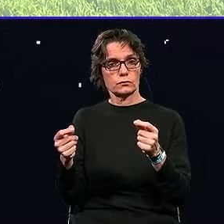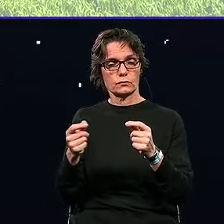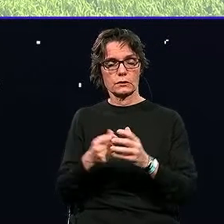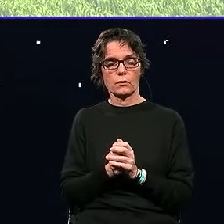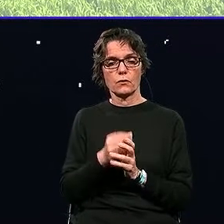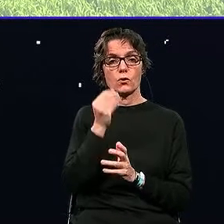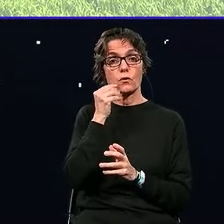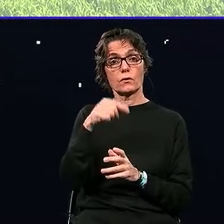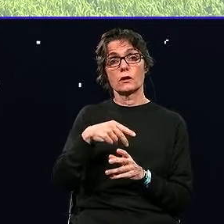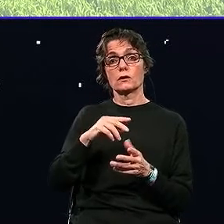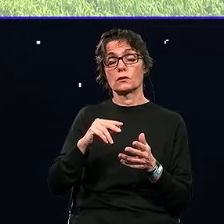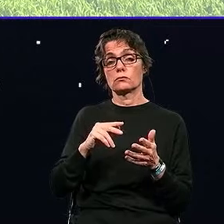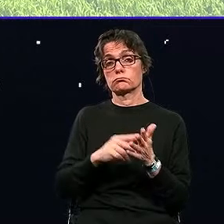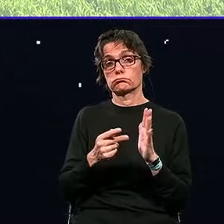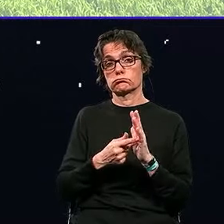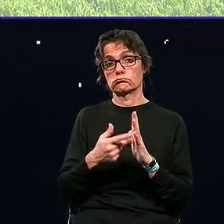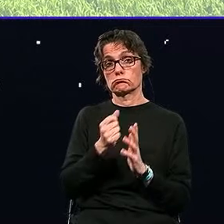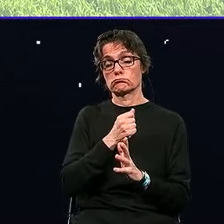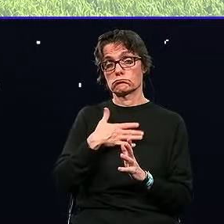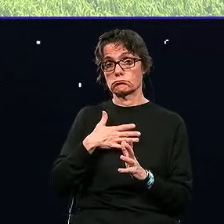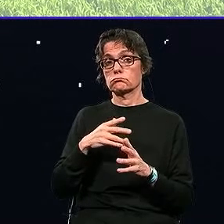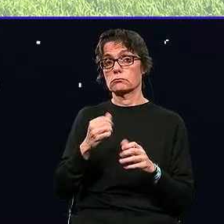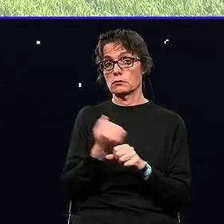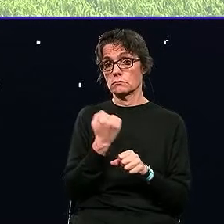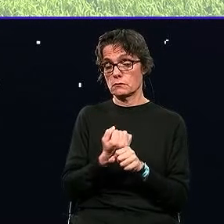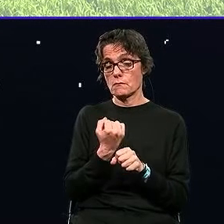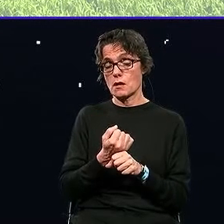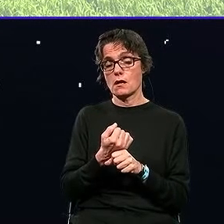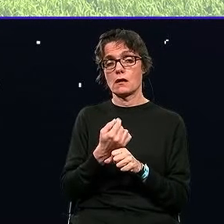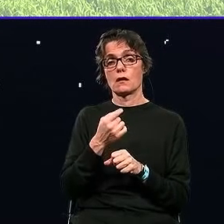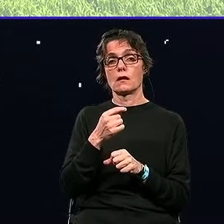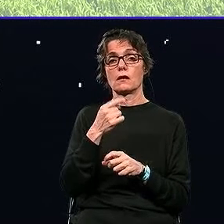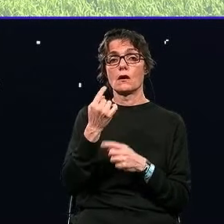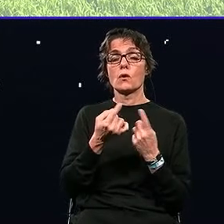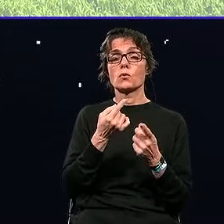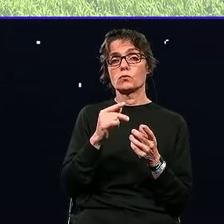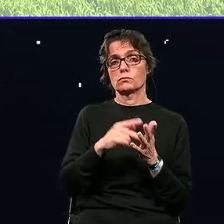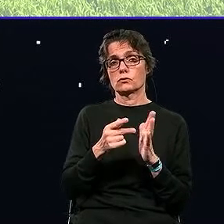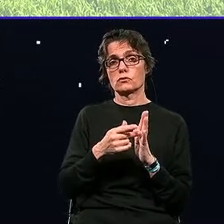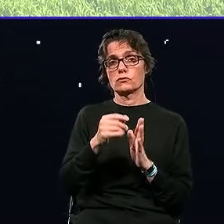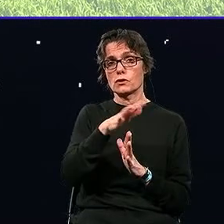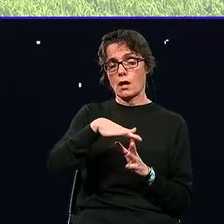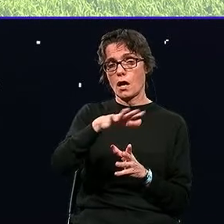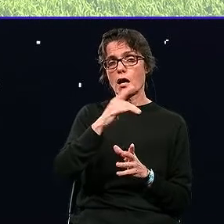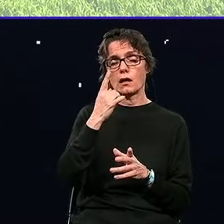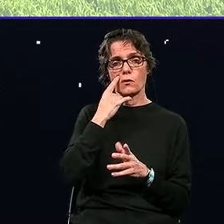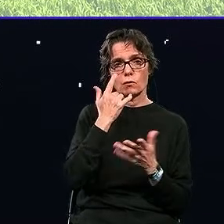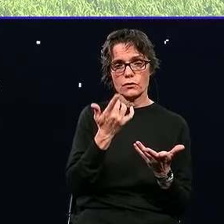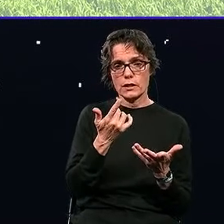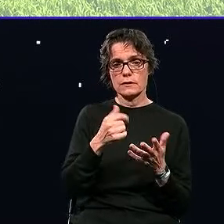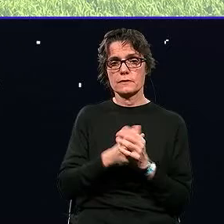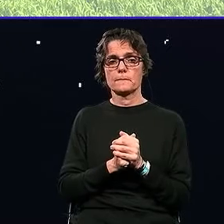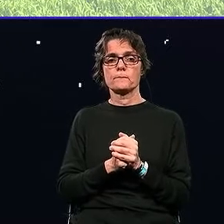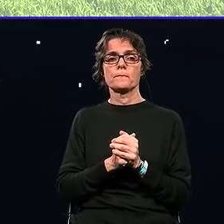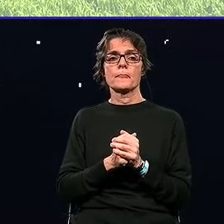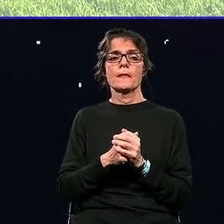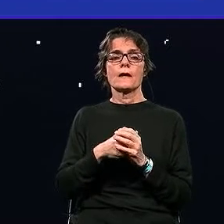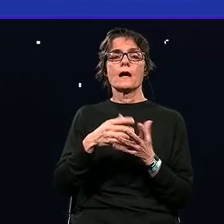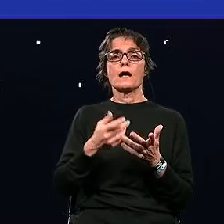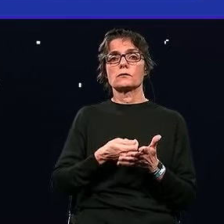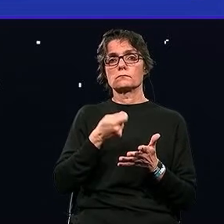work for a technology company. I think many of us watching are in the tech industry. The conference is obviously sponsored by Microsoft.